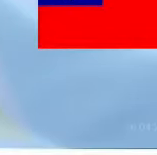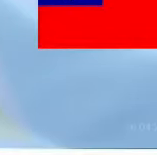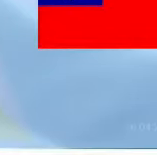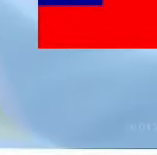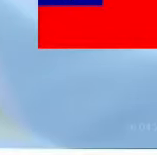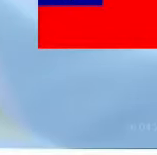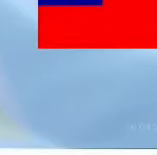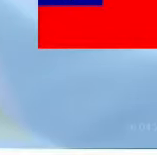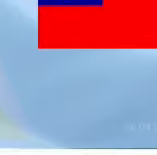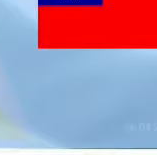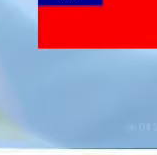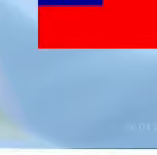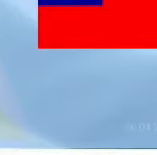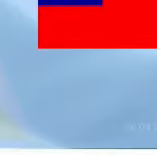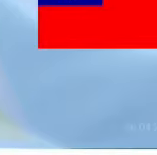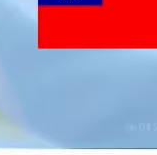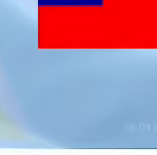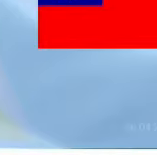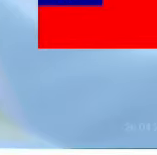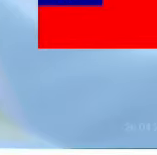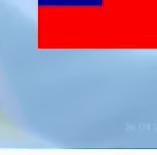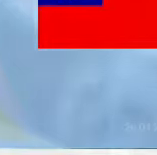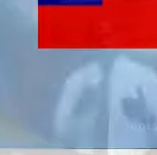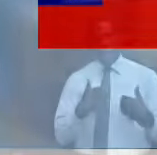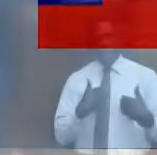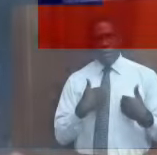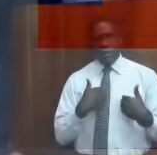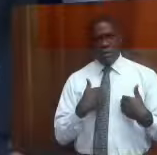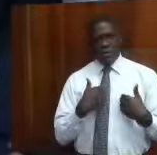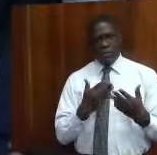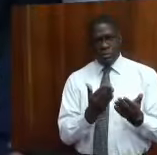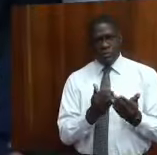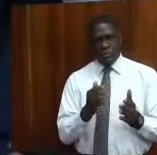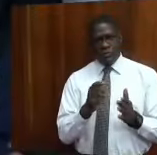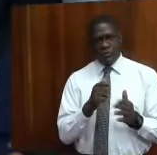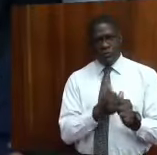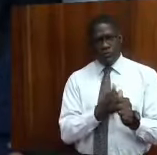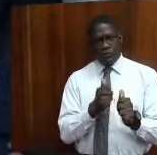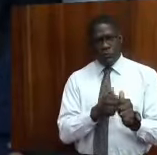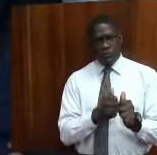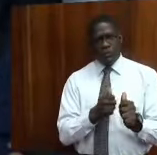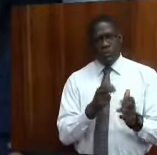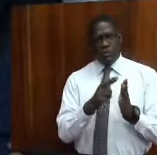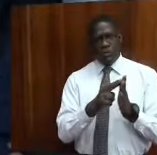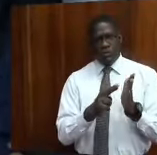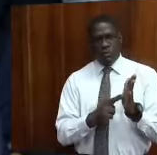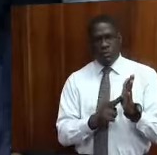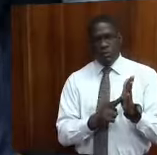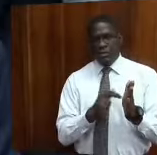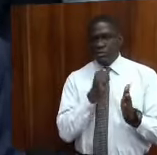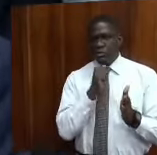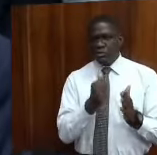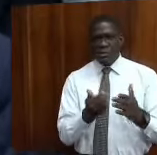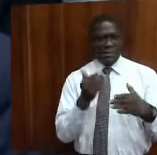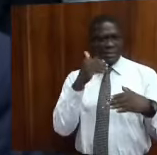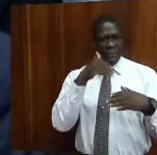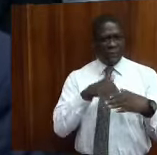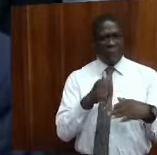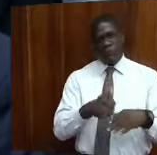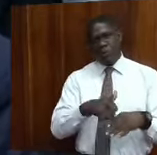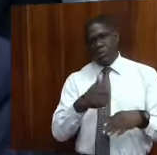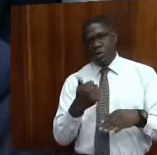on non-interference in the internal affairs of foreign countries. Mr. Speaker, we are grateful to the government and people of